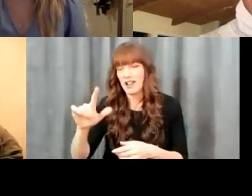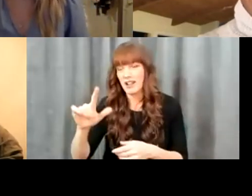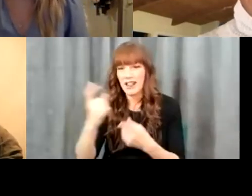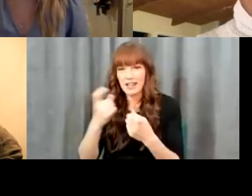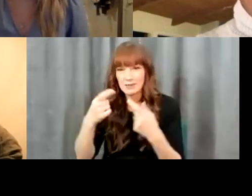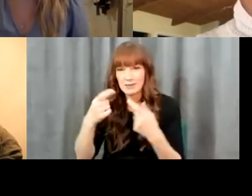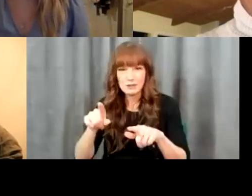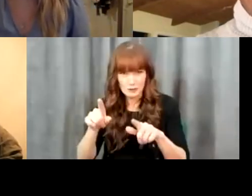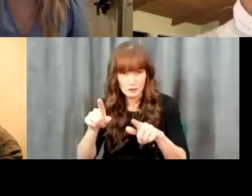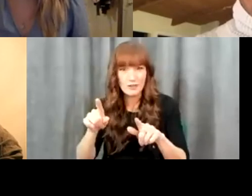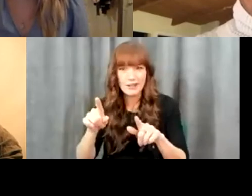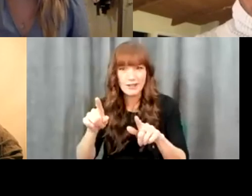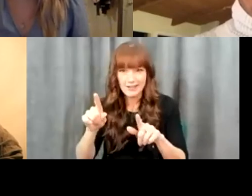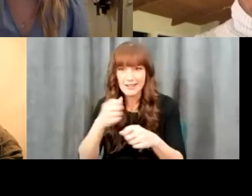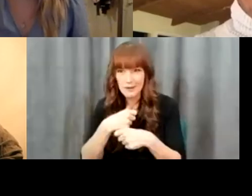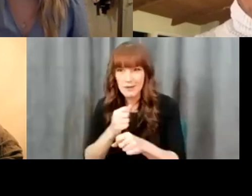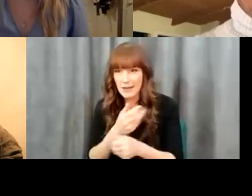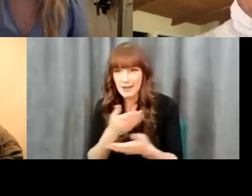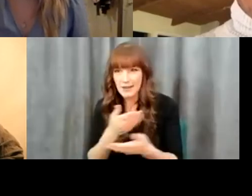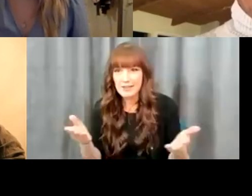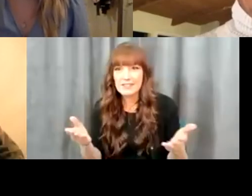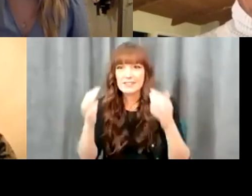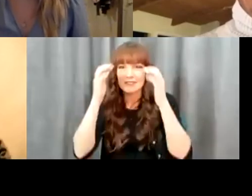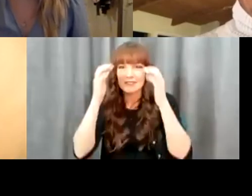production process, right? Like